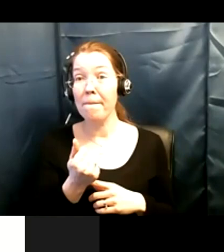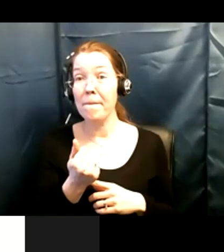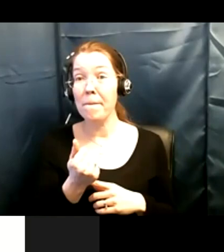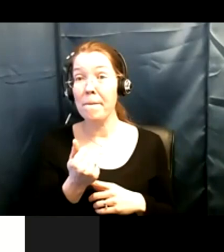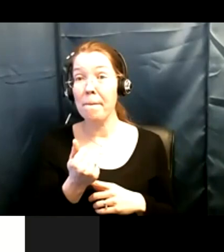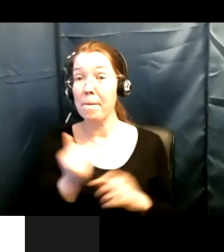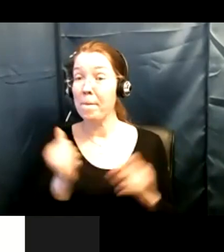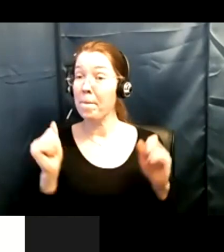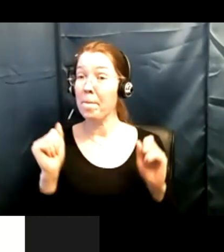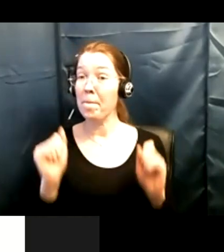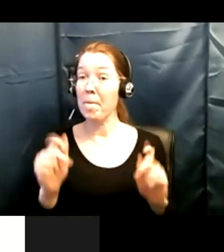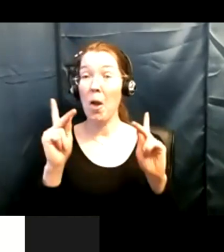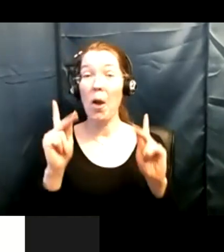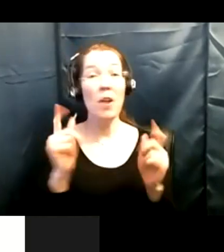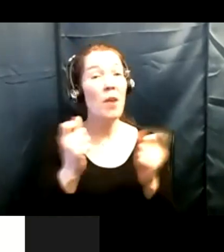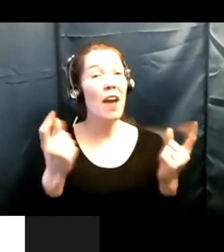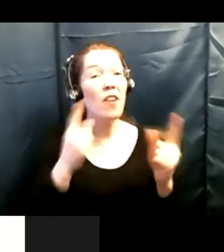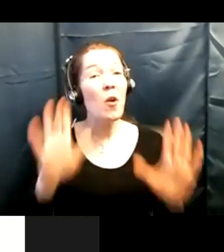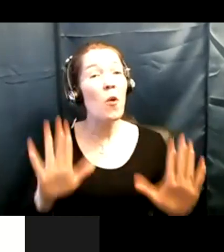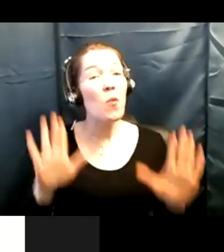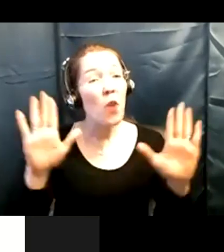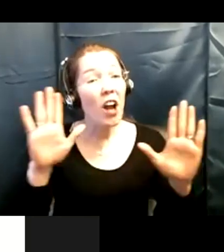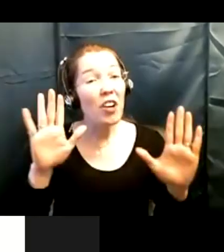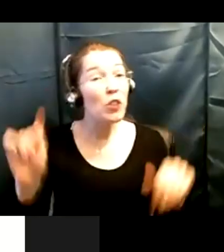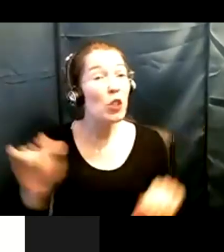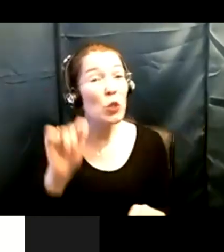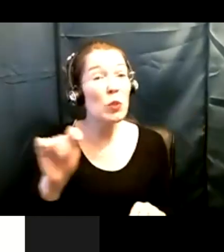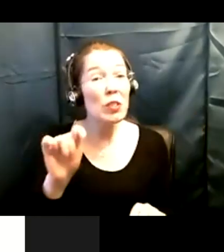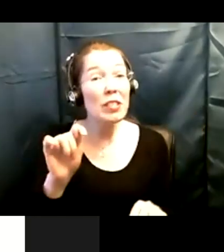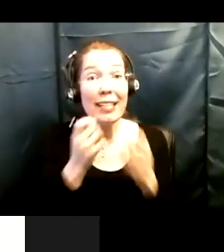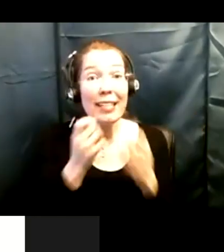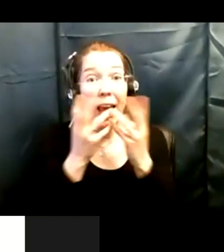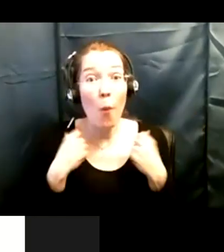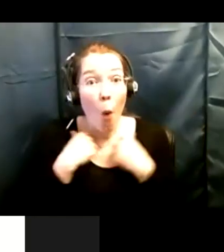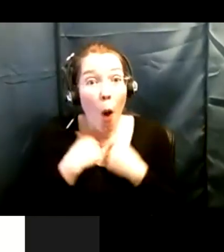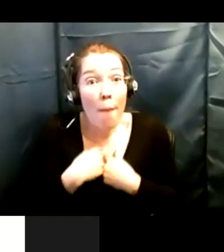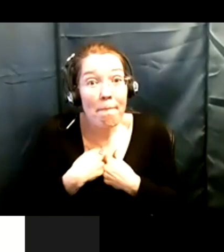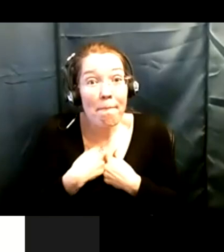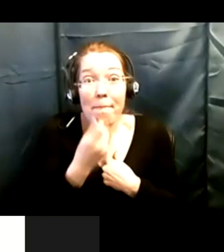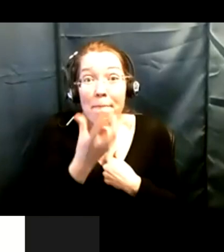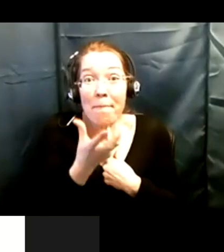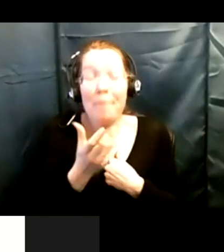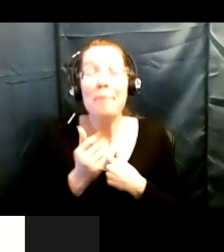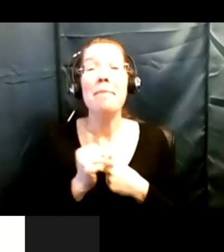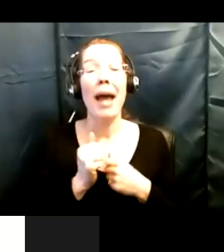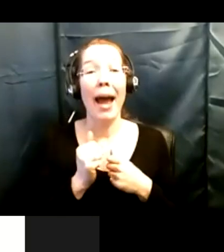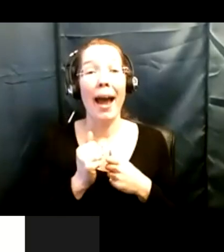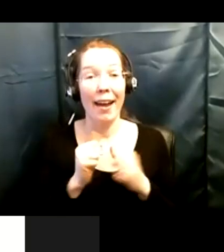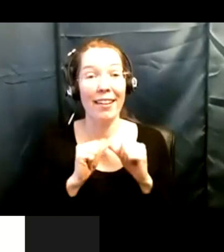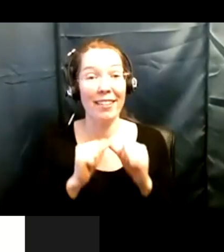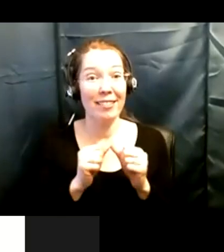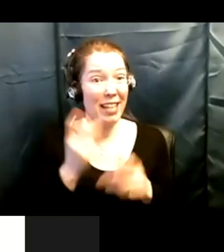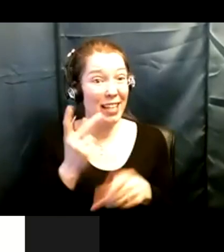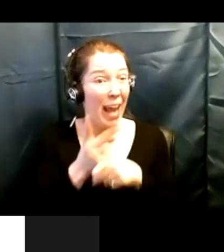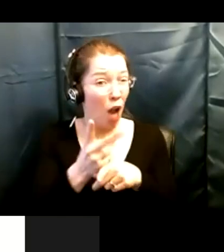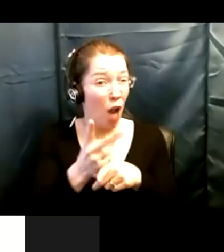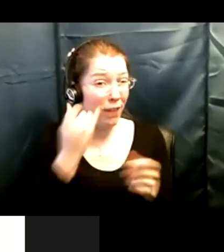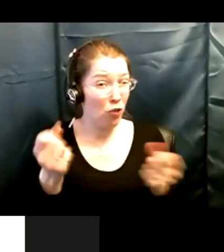All right. Well, everyone have a wonderful Tuesday. Stay warm and be careful if you're driving today.